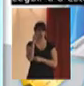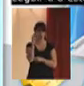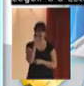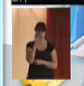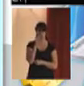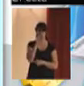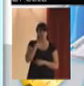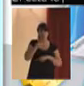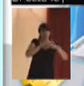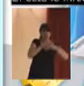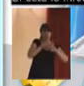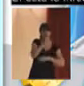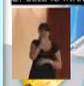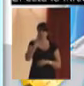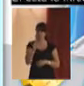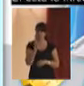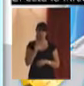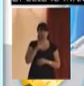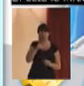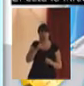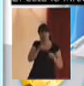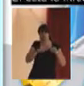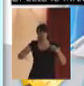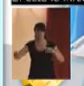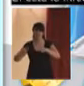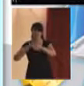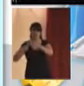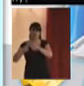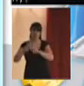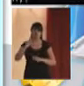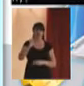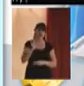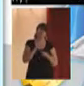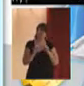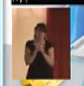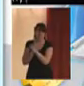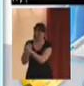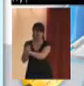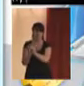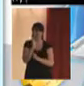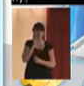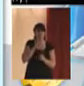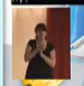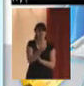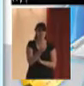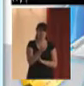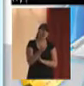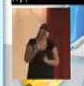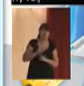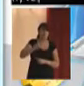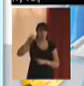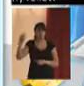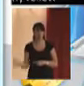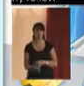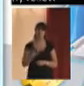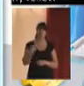recommend following this person today on Friday? If we know that this at FDF, which means follow Friday, follow this person